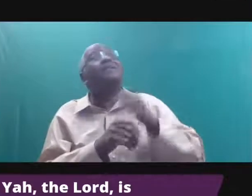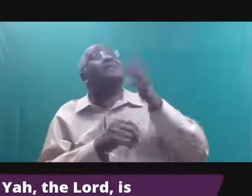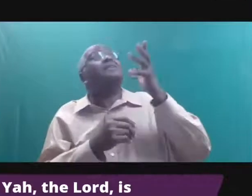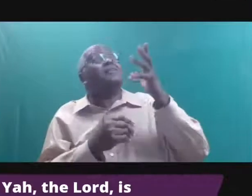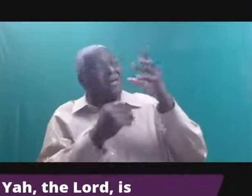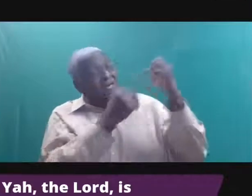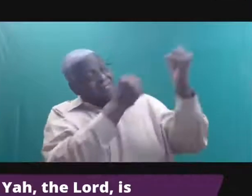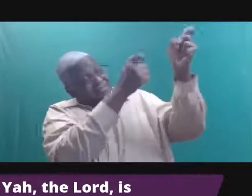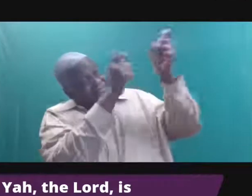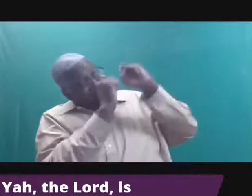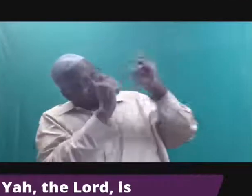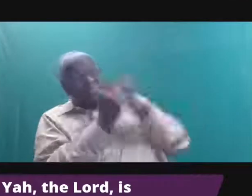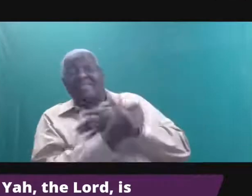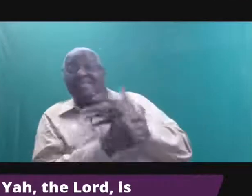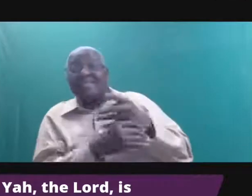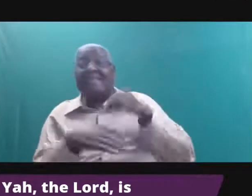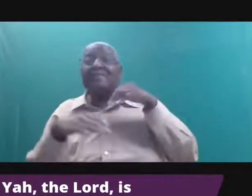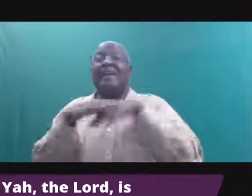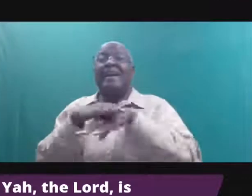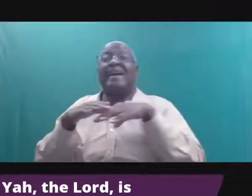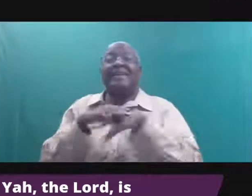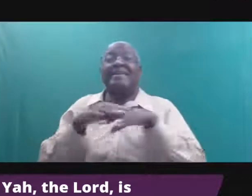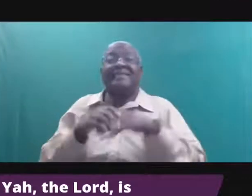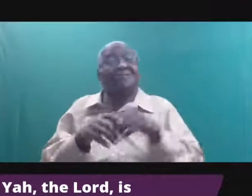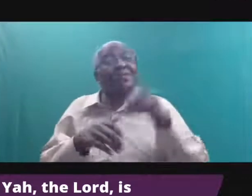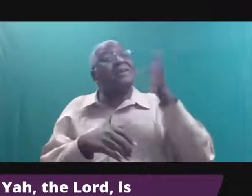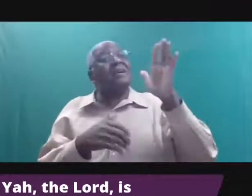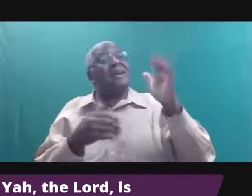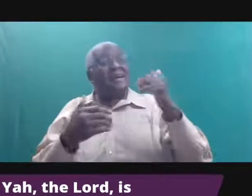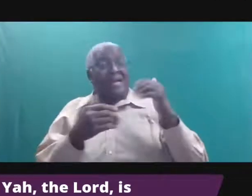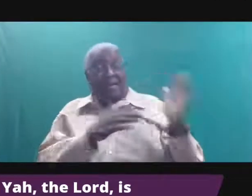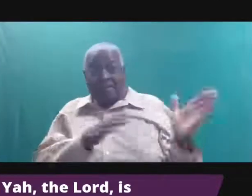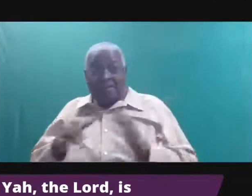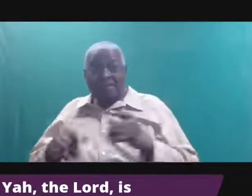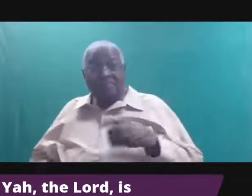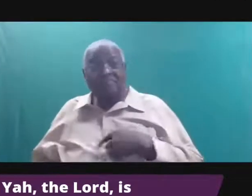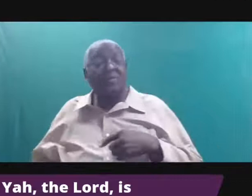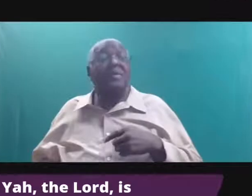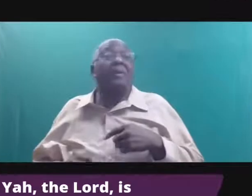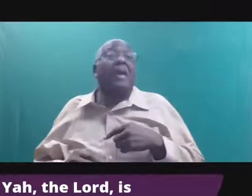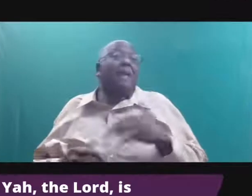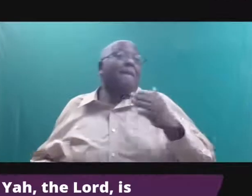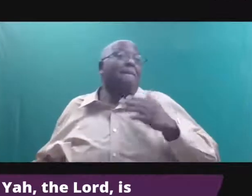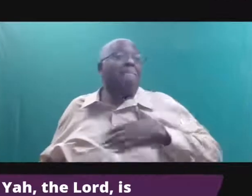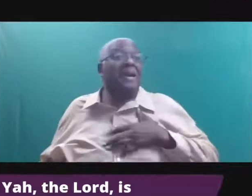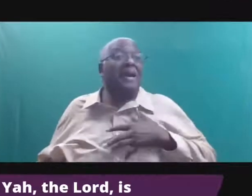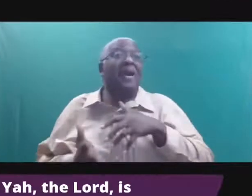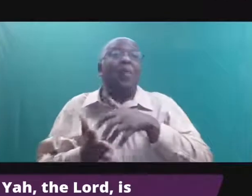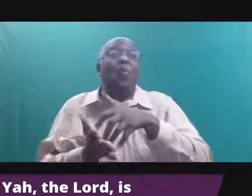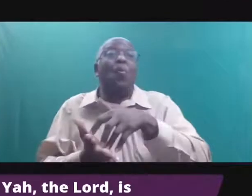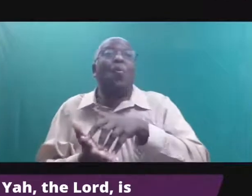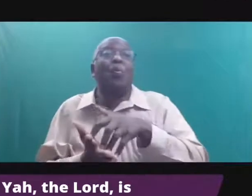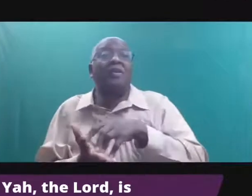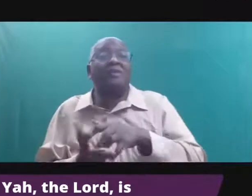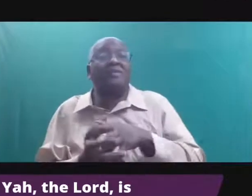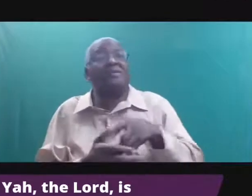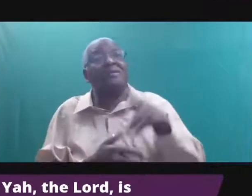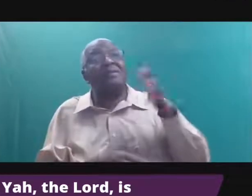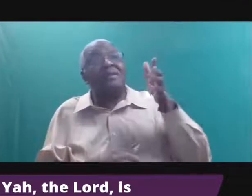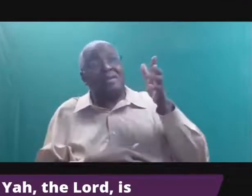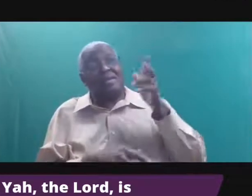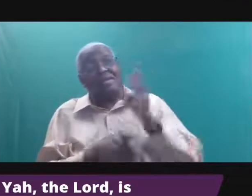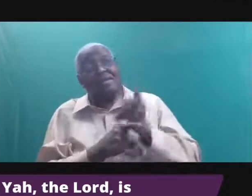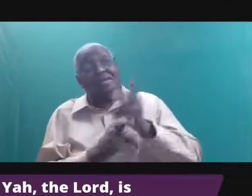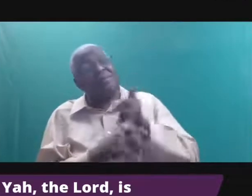has. Oh man. See, in my weakness, right? Because he will keep him in perfect peace,